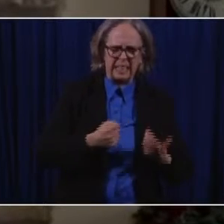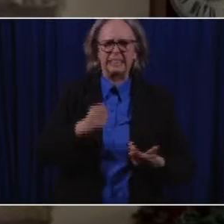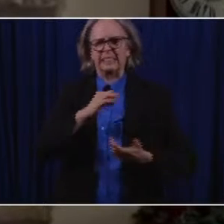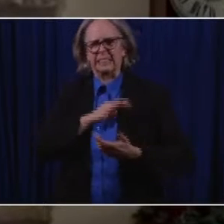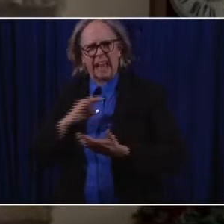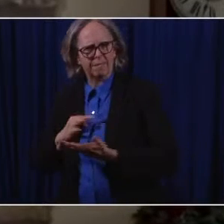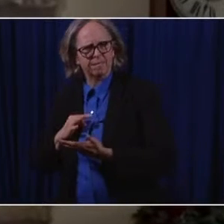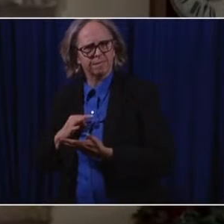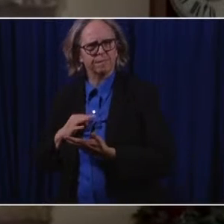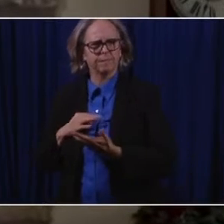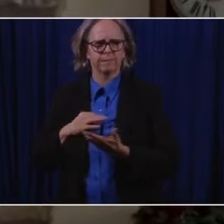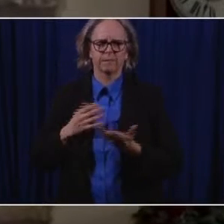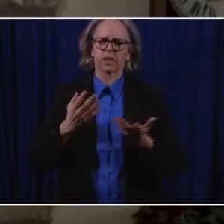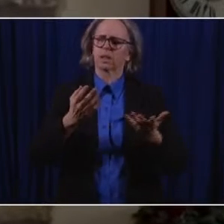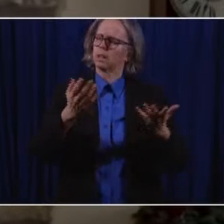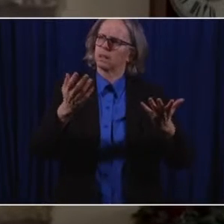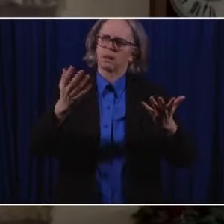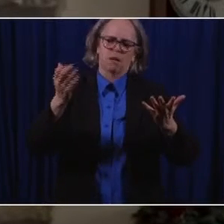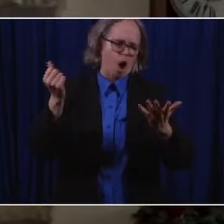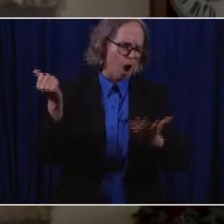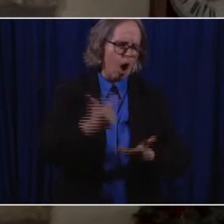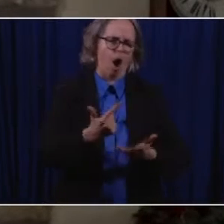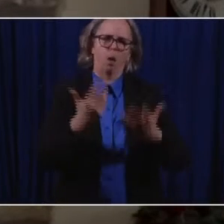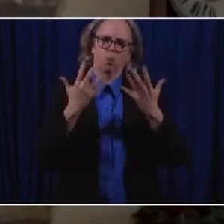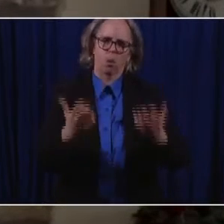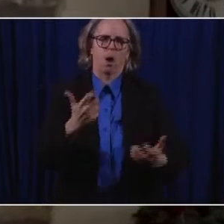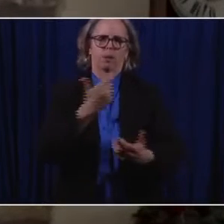home. They will be